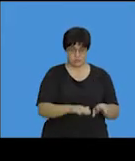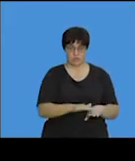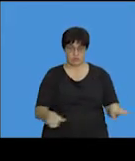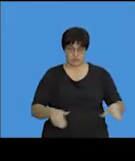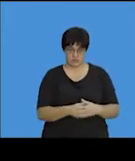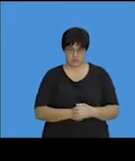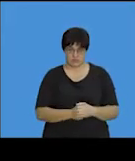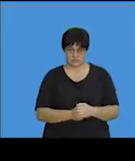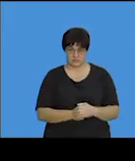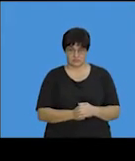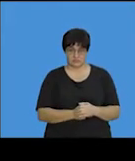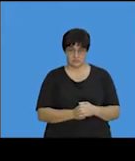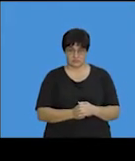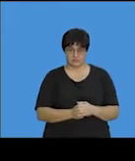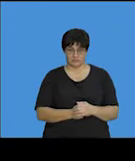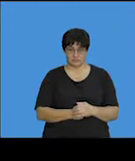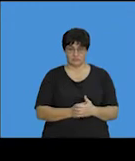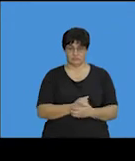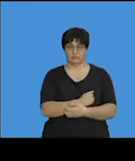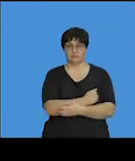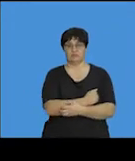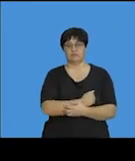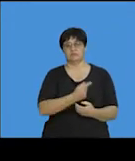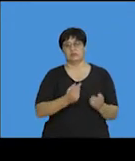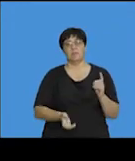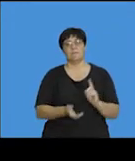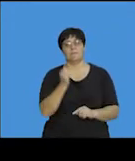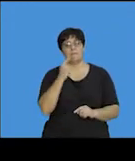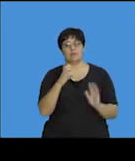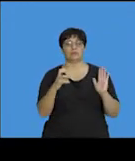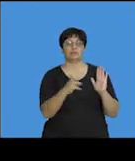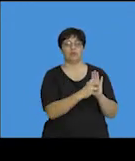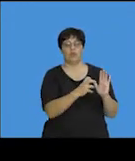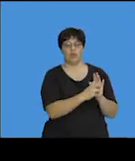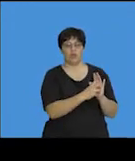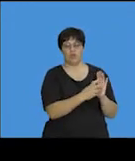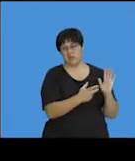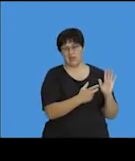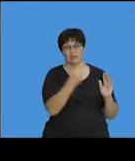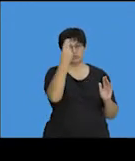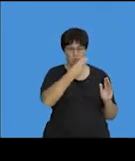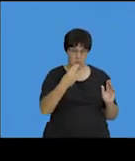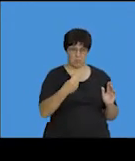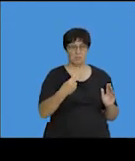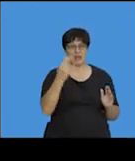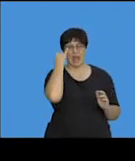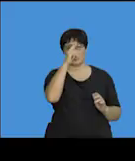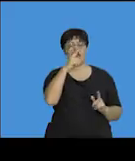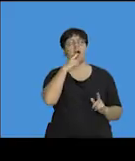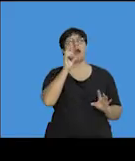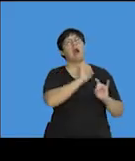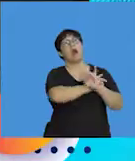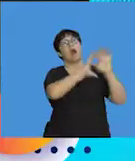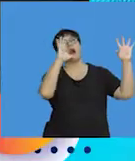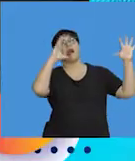ground. When we get a question like this, drawing some sort of diagram is always a good idea, just so we